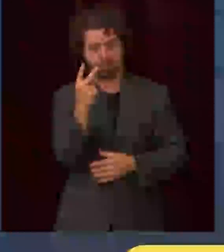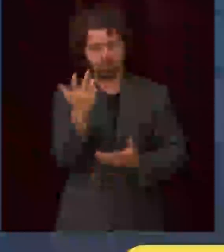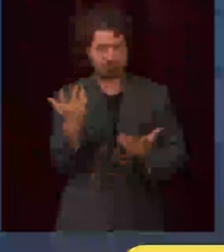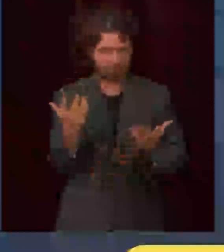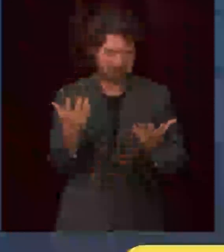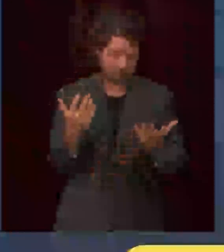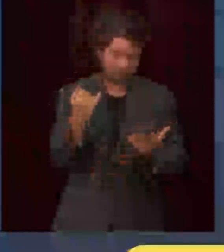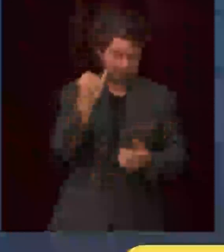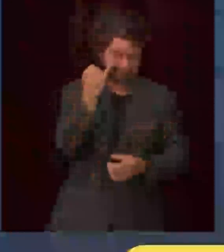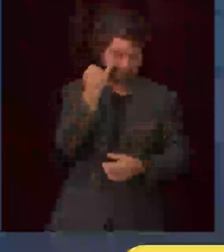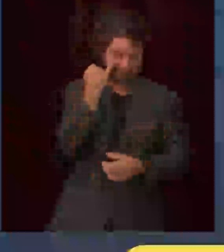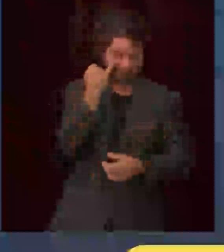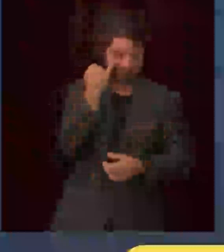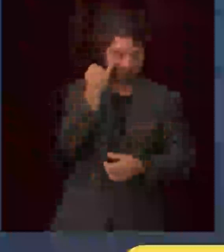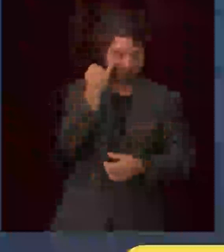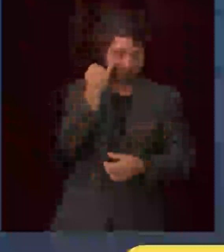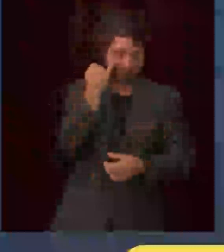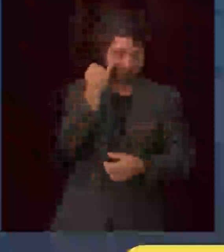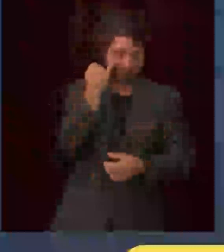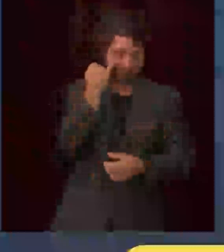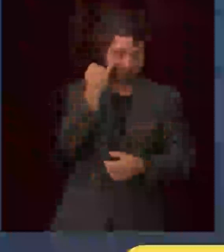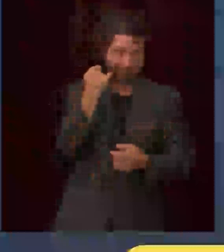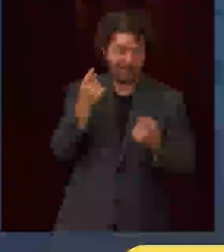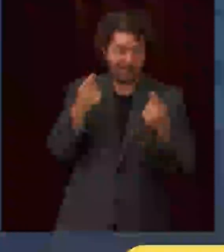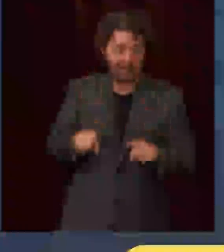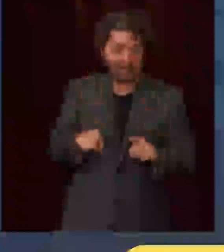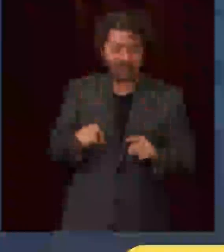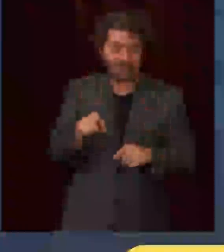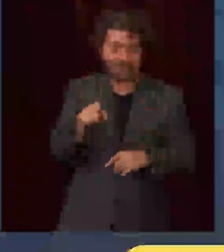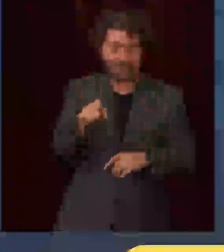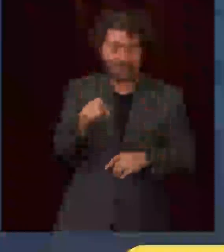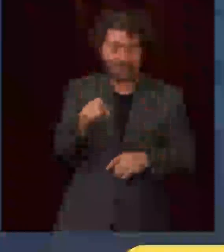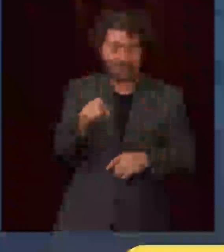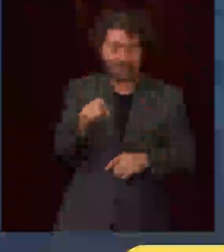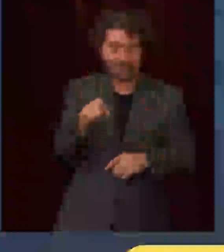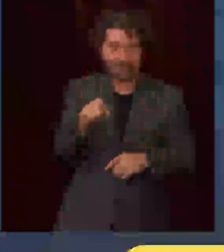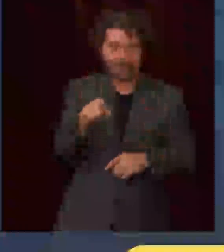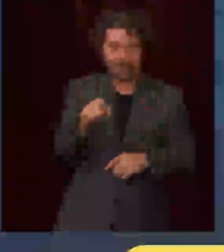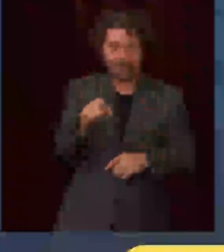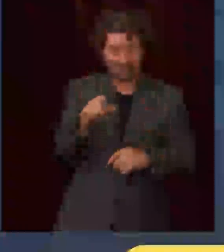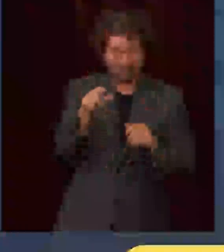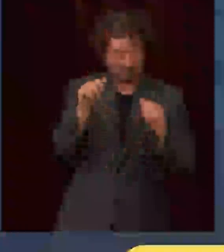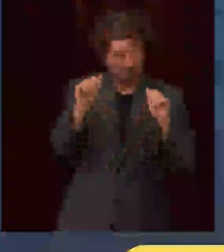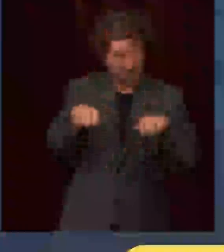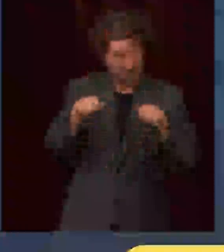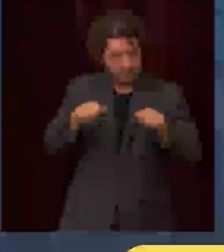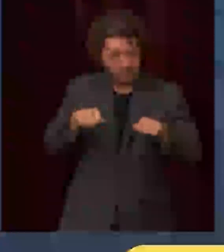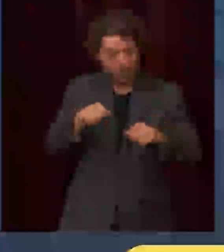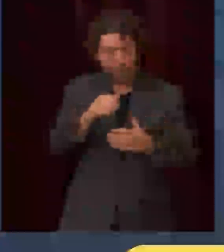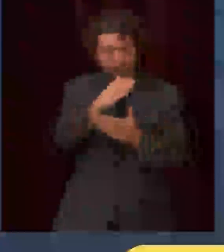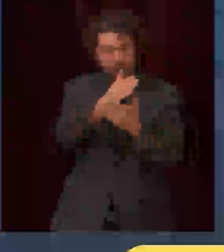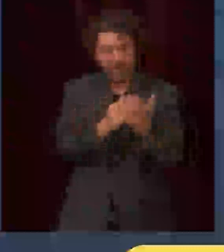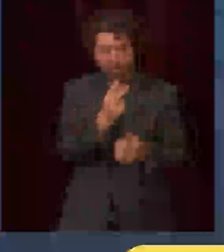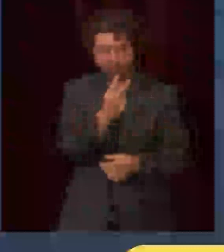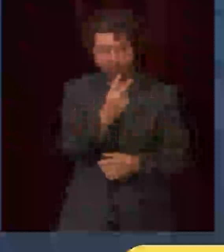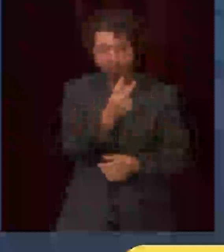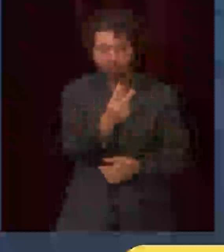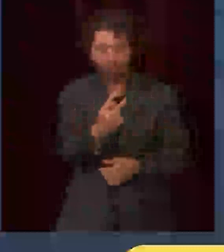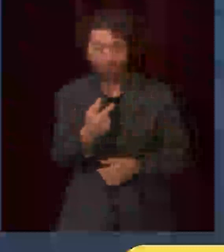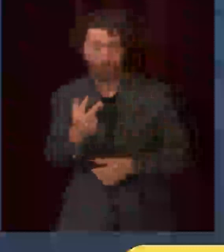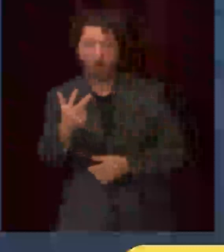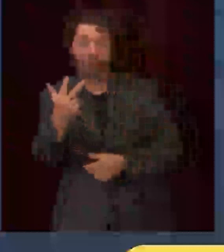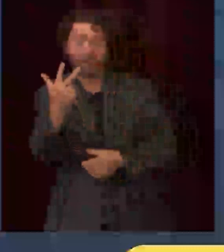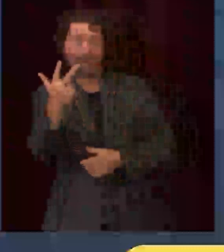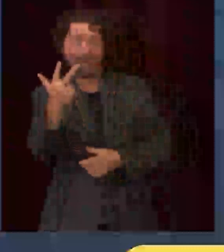phase 2, phase 3 back to phase 1, especially given that there are not numbers in